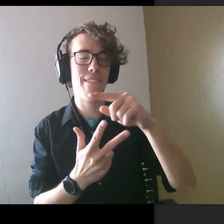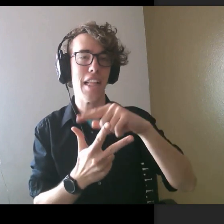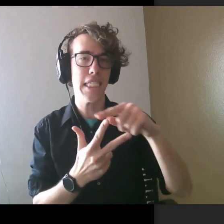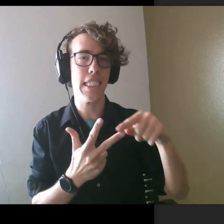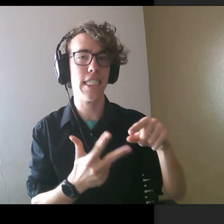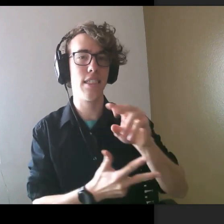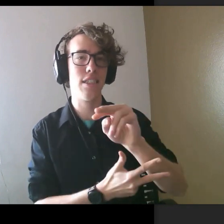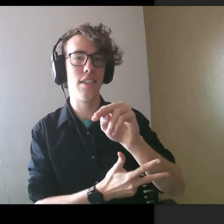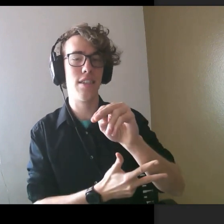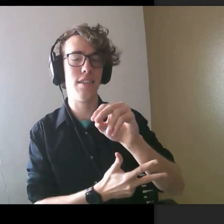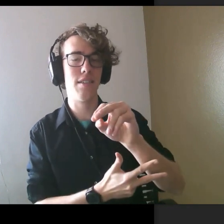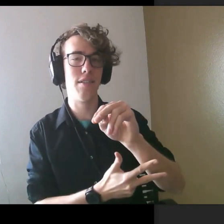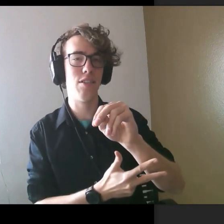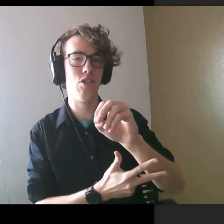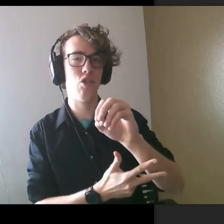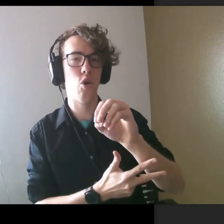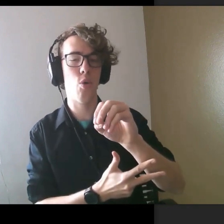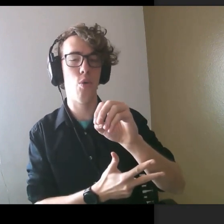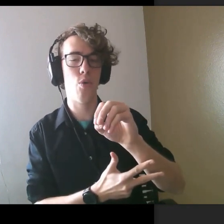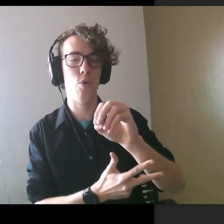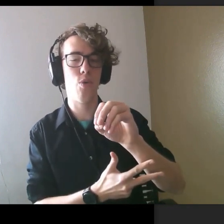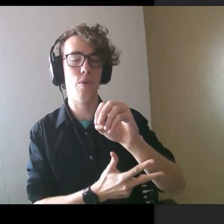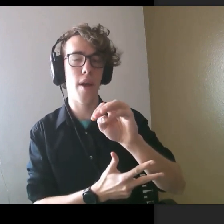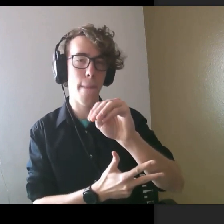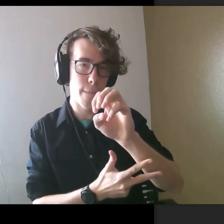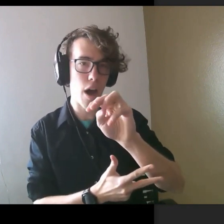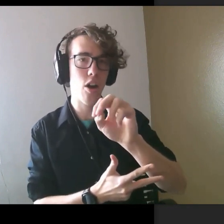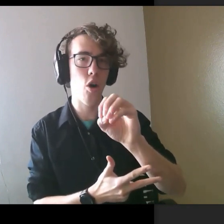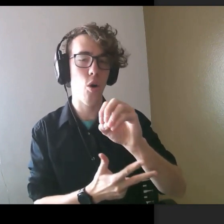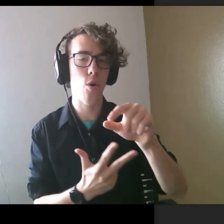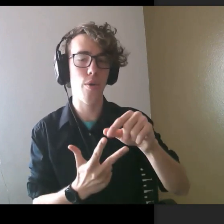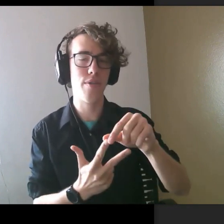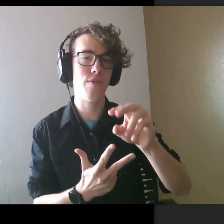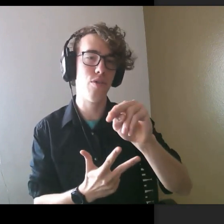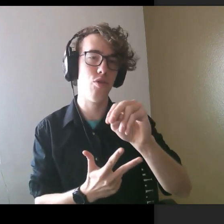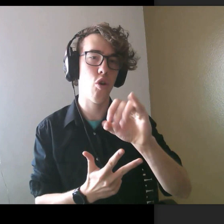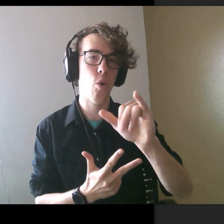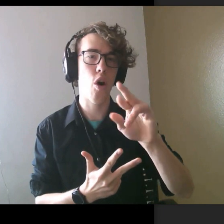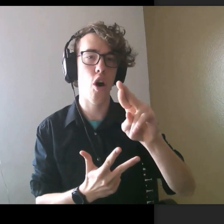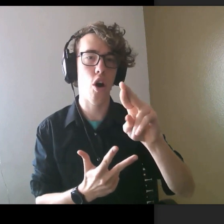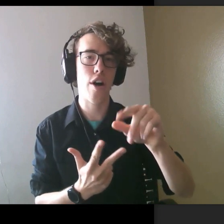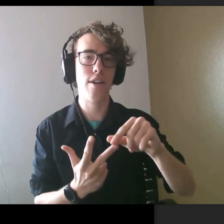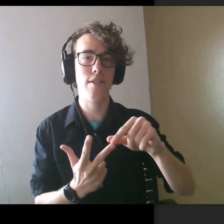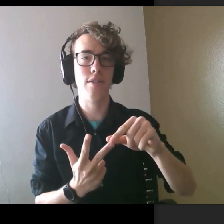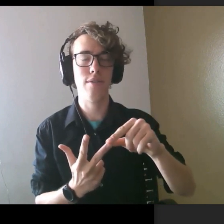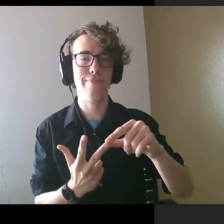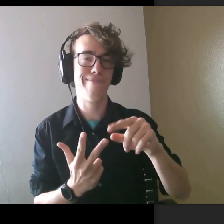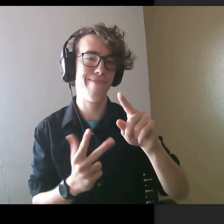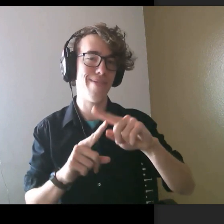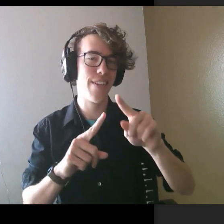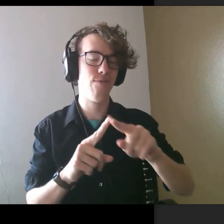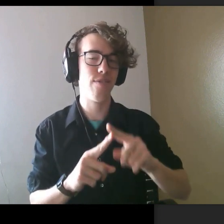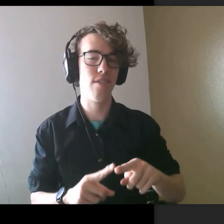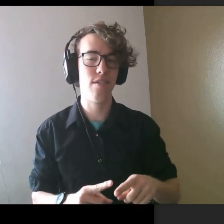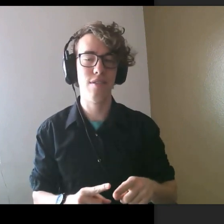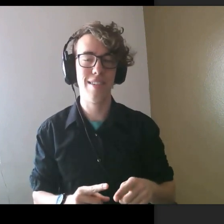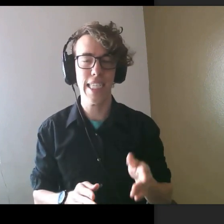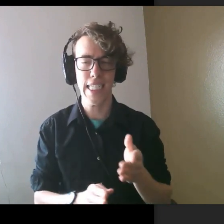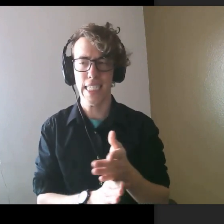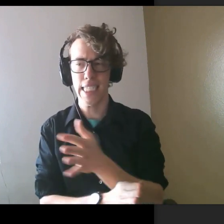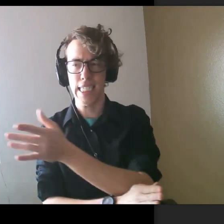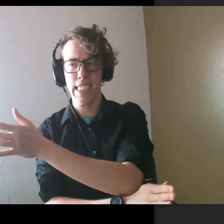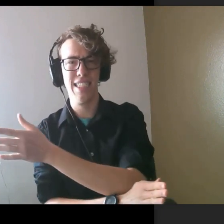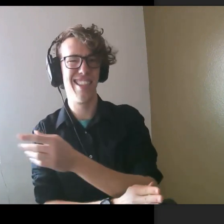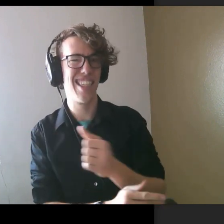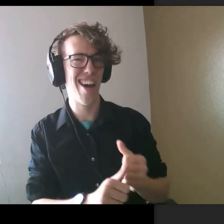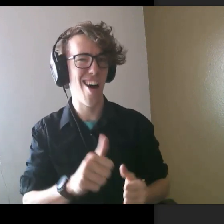some information there. So I'm going to do monochromatic. Remember, don't use any of these other fun